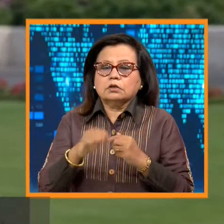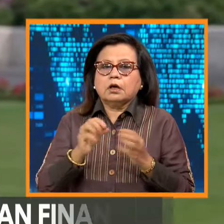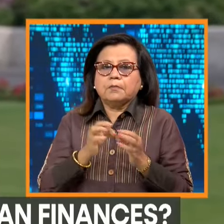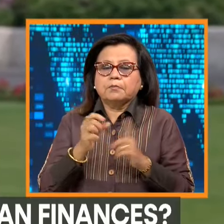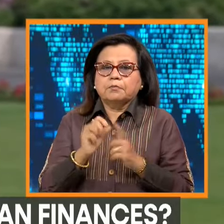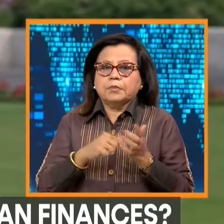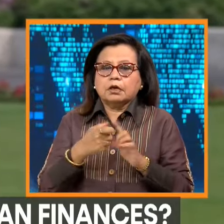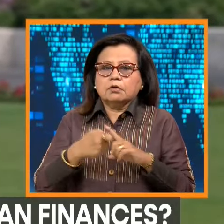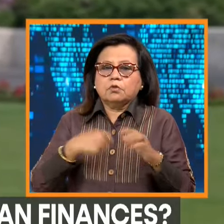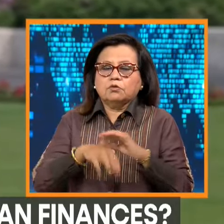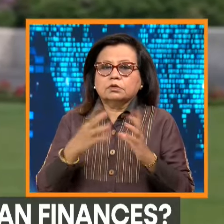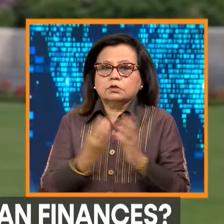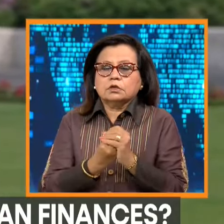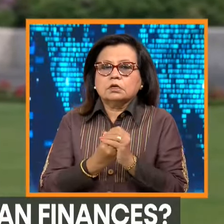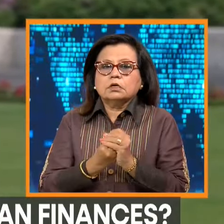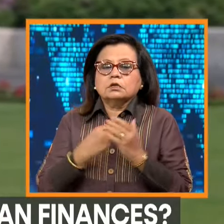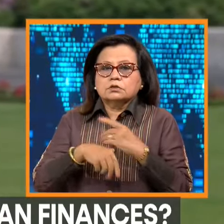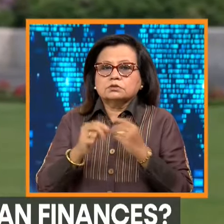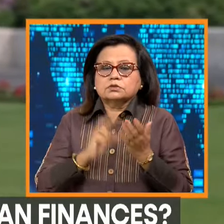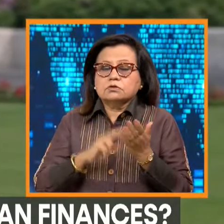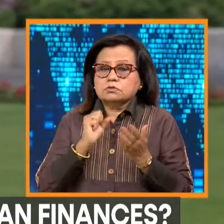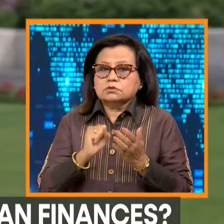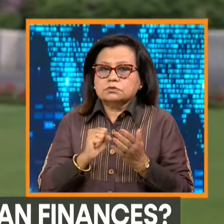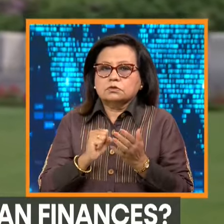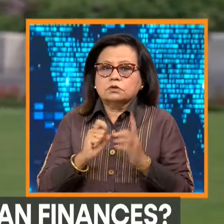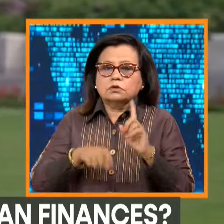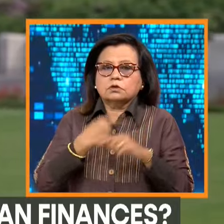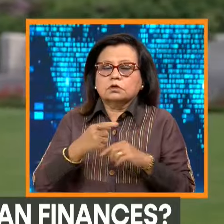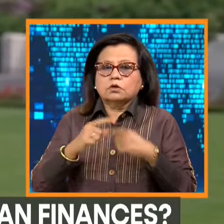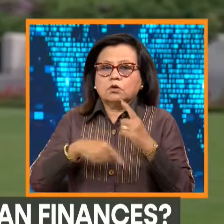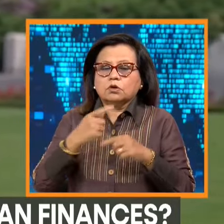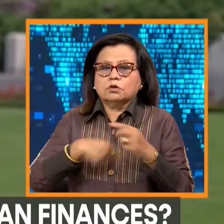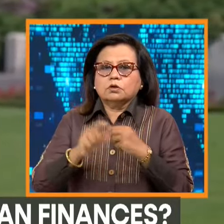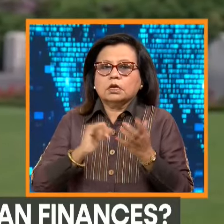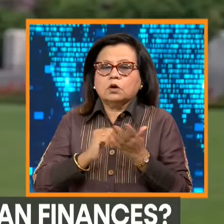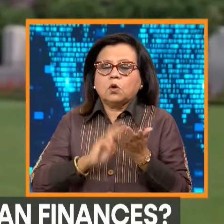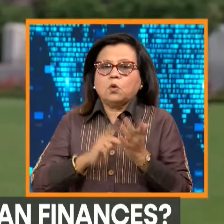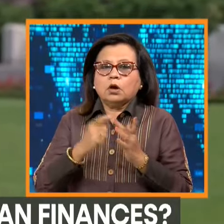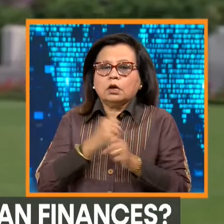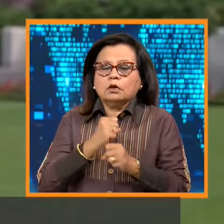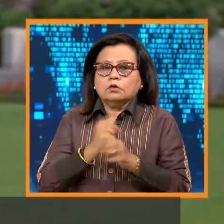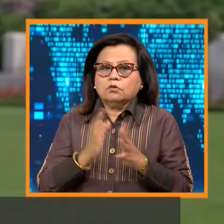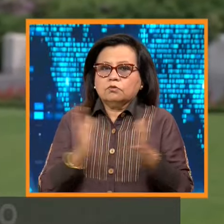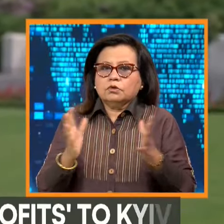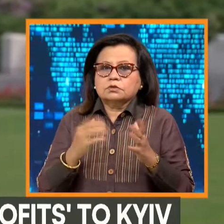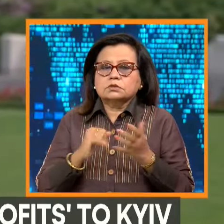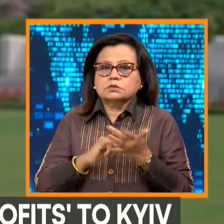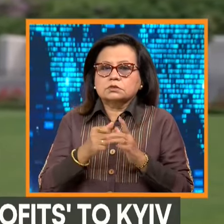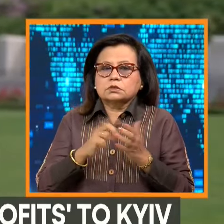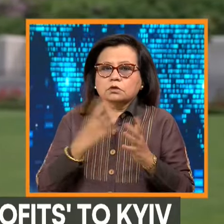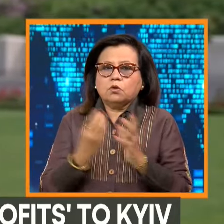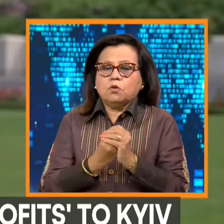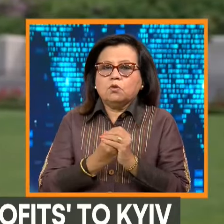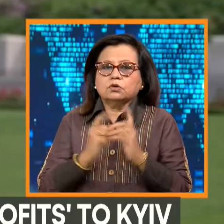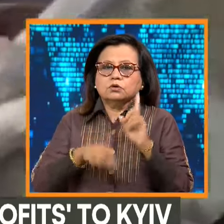those alliances, continue to keep NATO strong, continue to do what we've been able to do for the last, since the end of World War